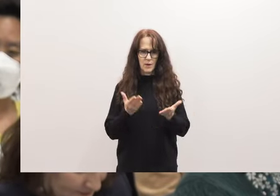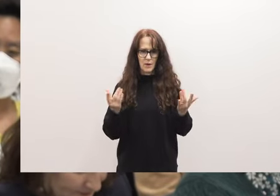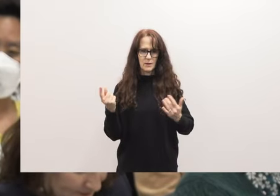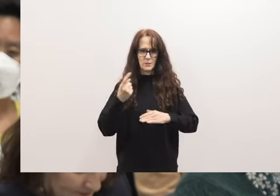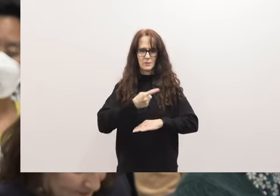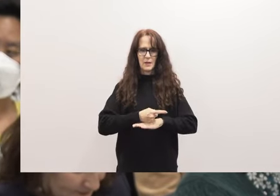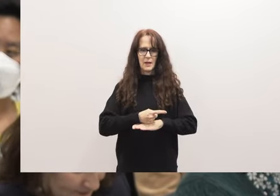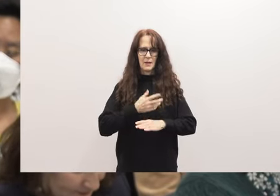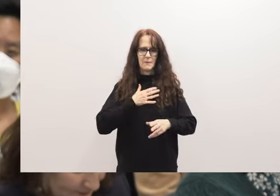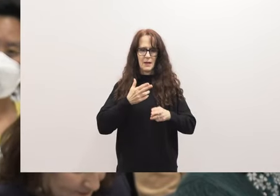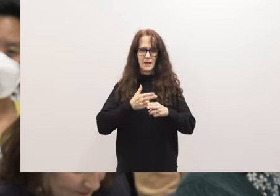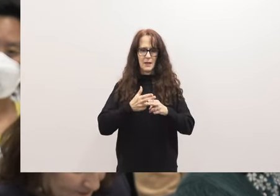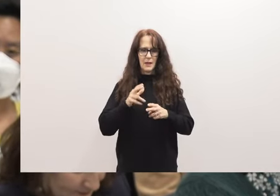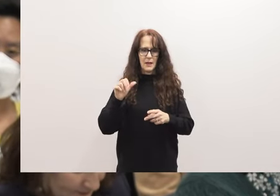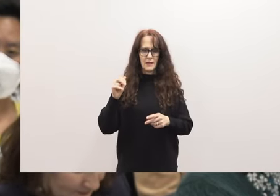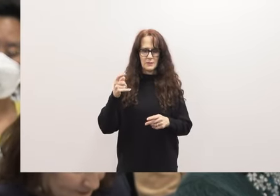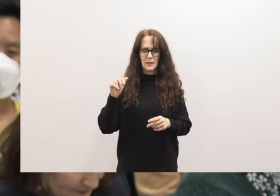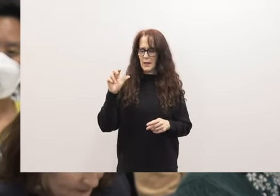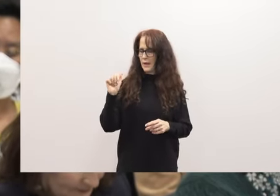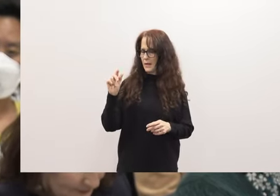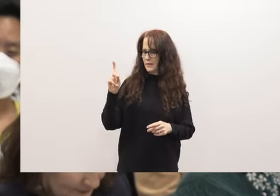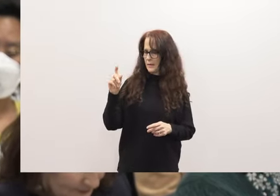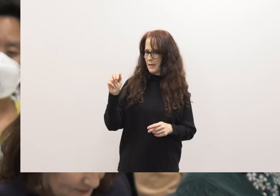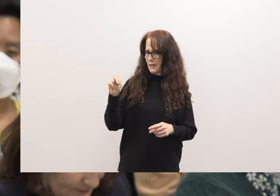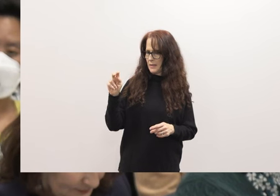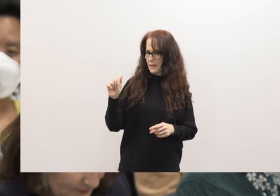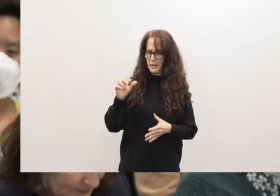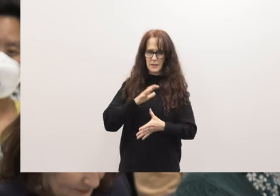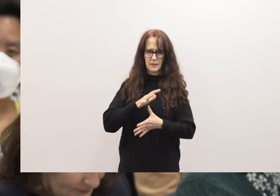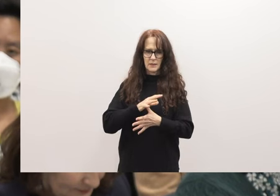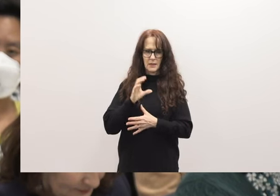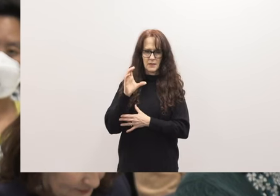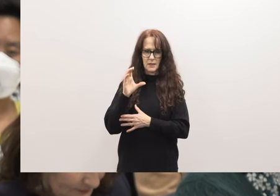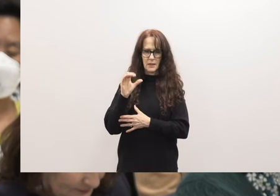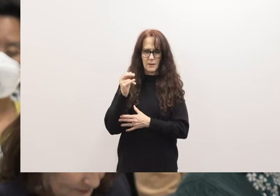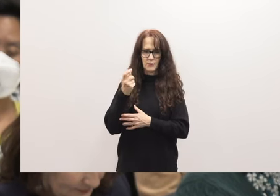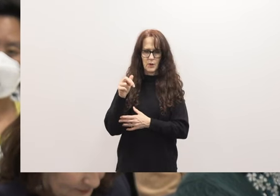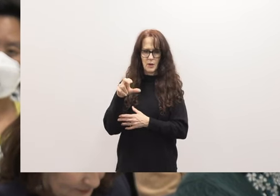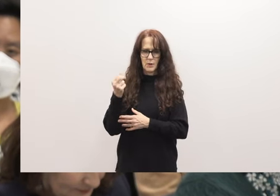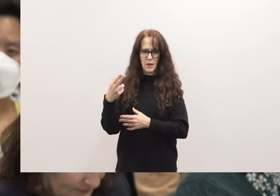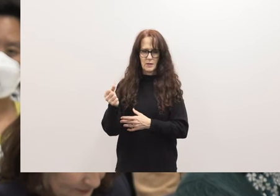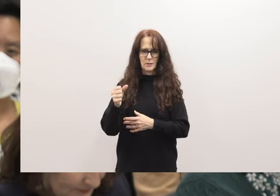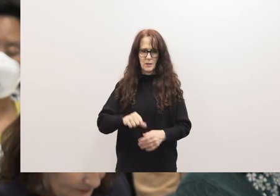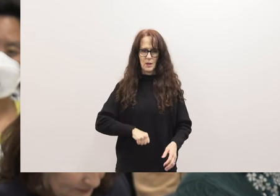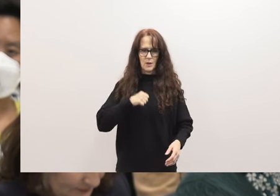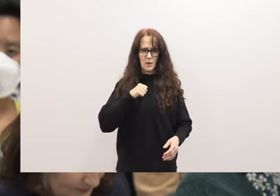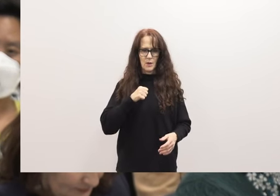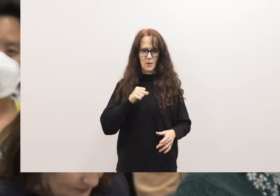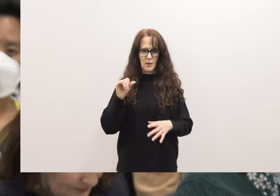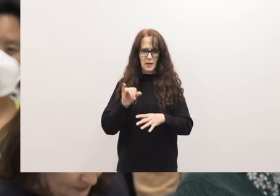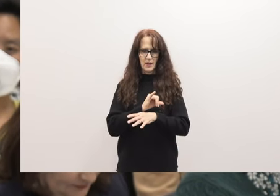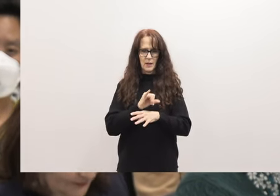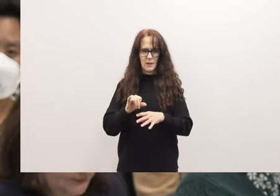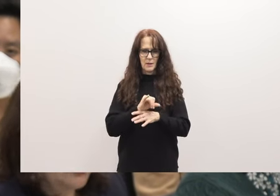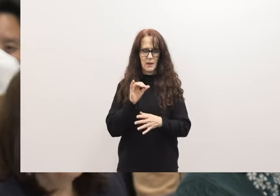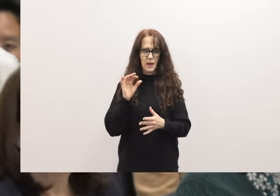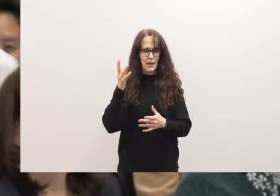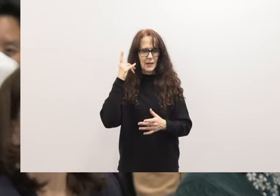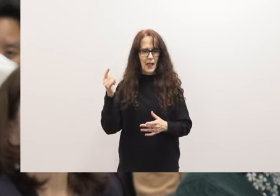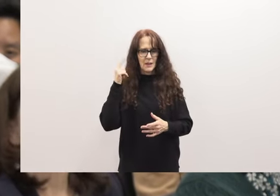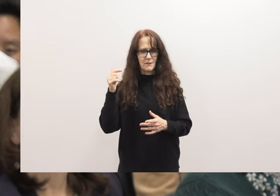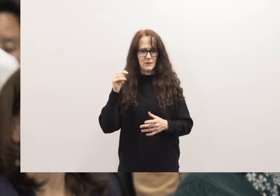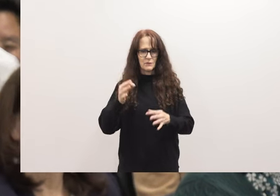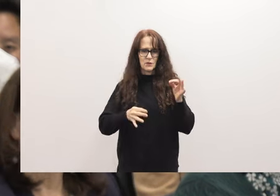today. My name is Anjali Aldana, and I am currently a senior at Cabrillo High School, and I'm also proudly an intern with Californians for Justice, and I